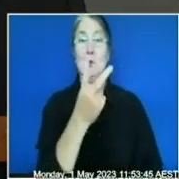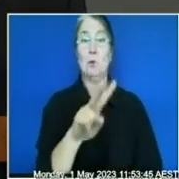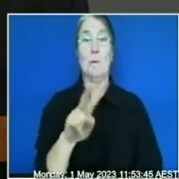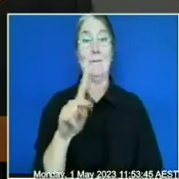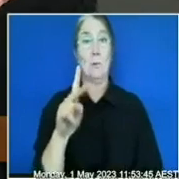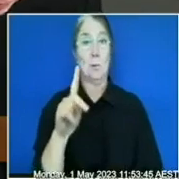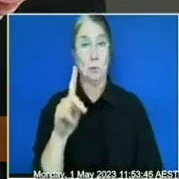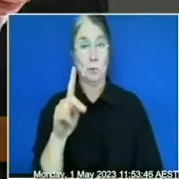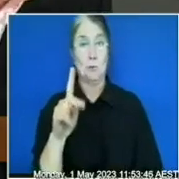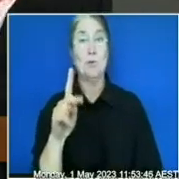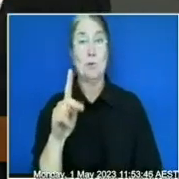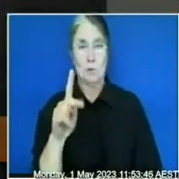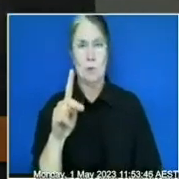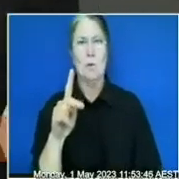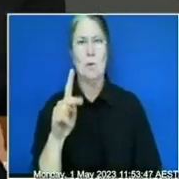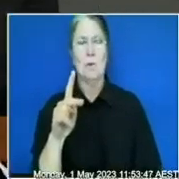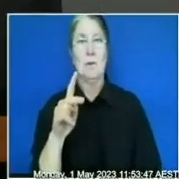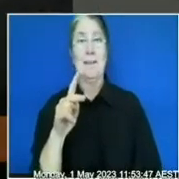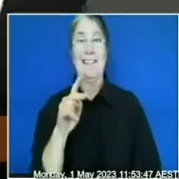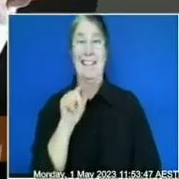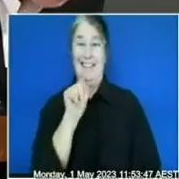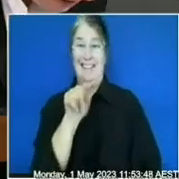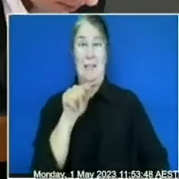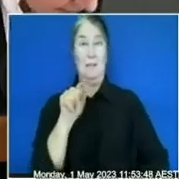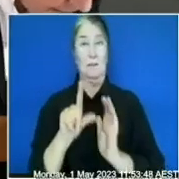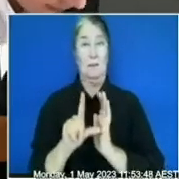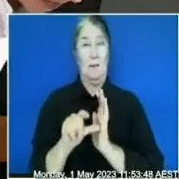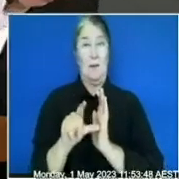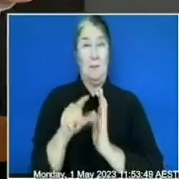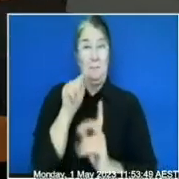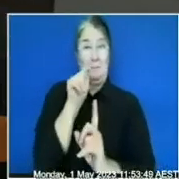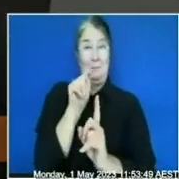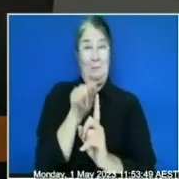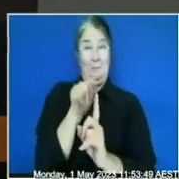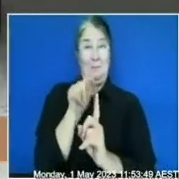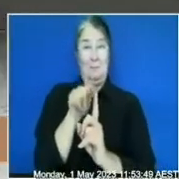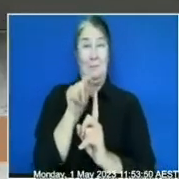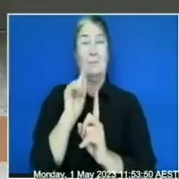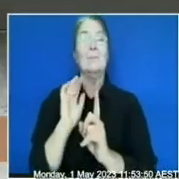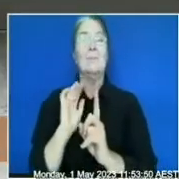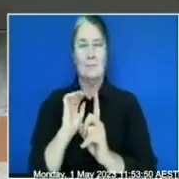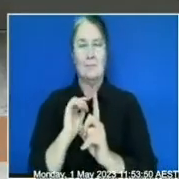sites is outlined.